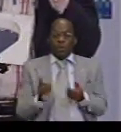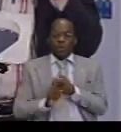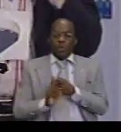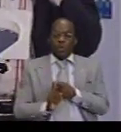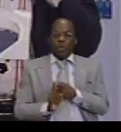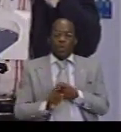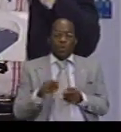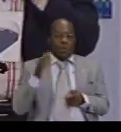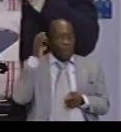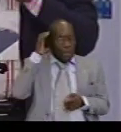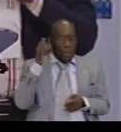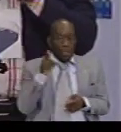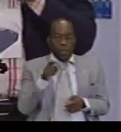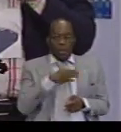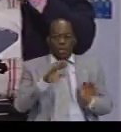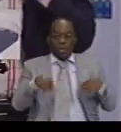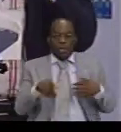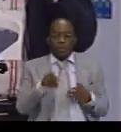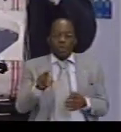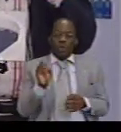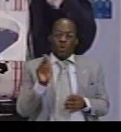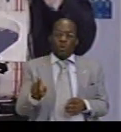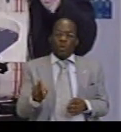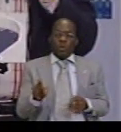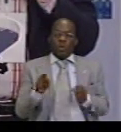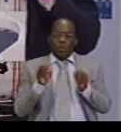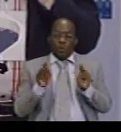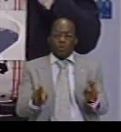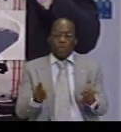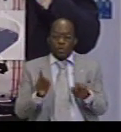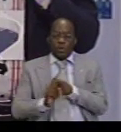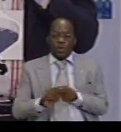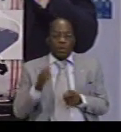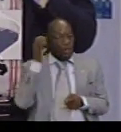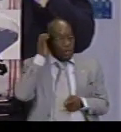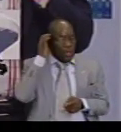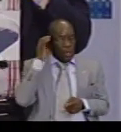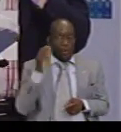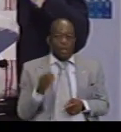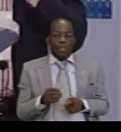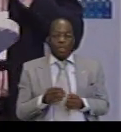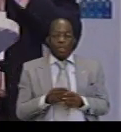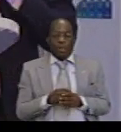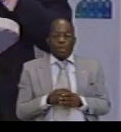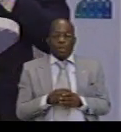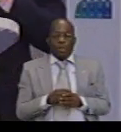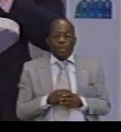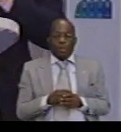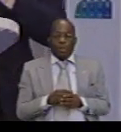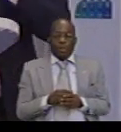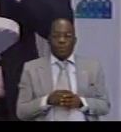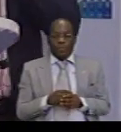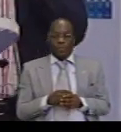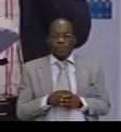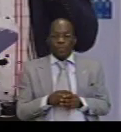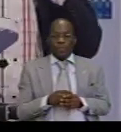opportunity to come and testify. It's very important. And we said it before.